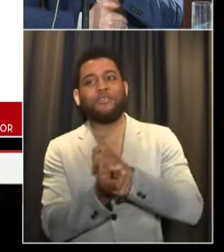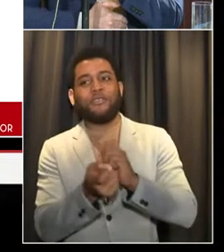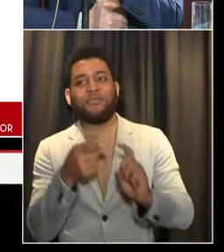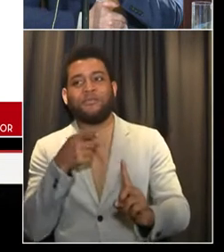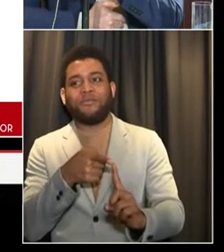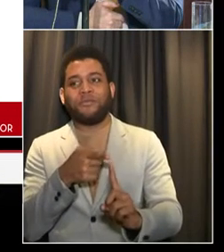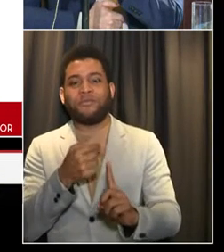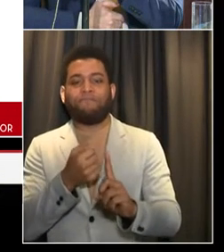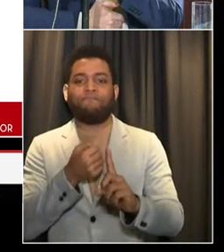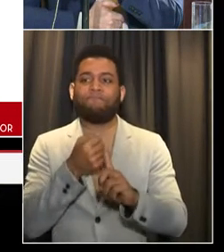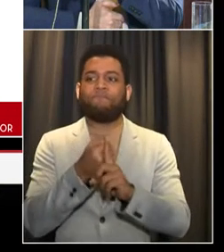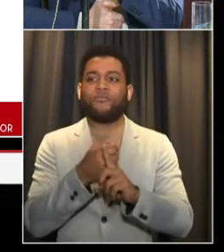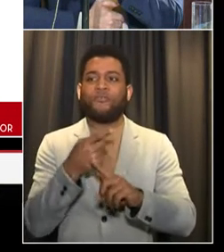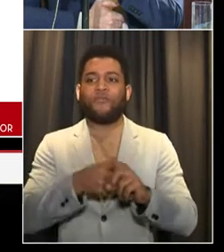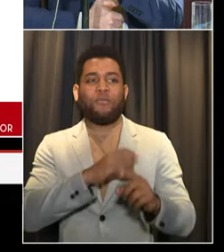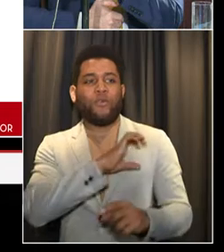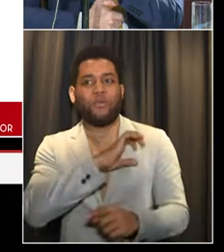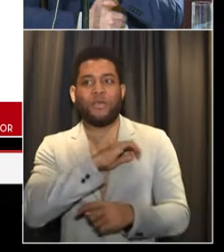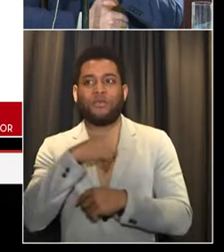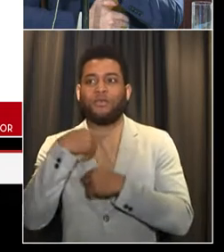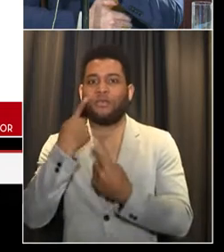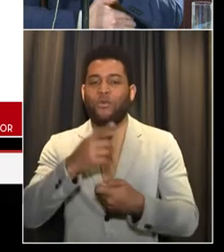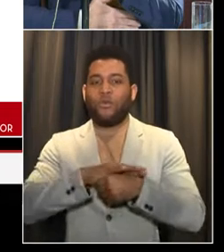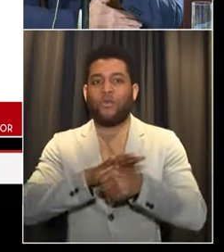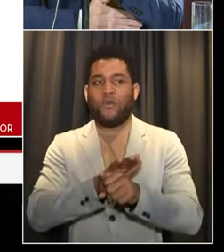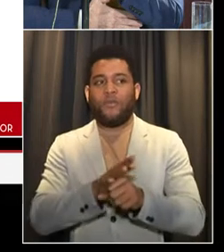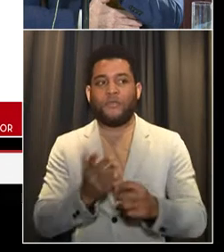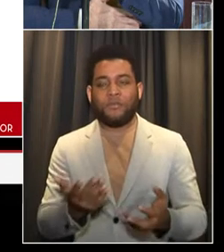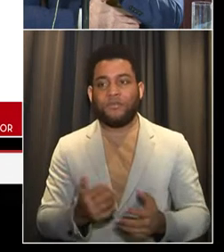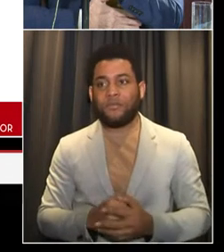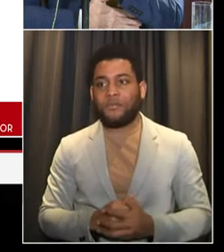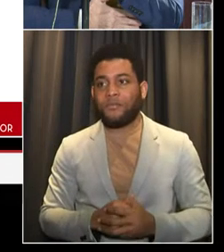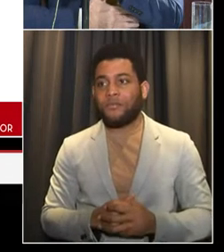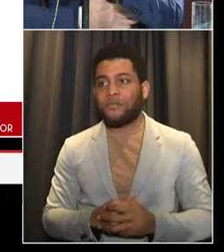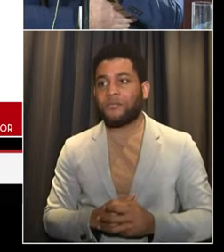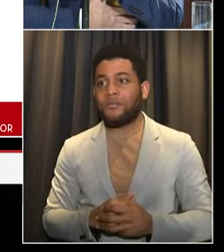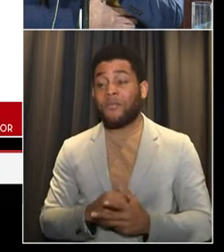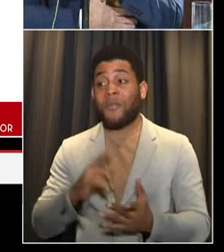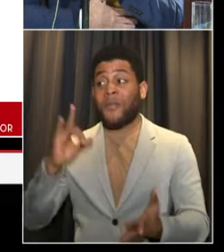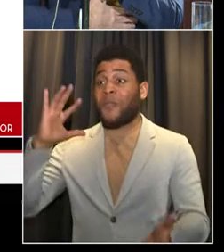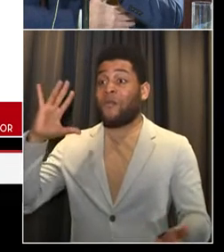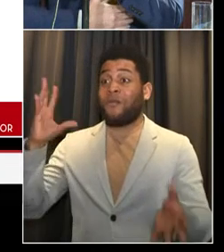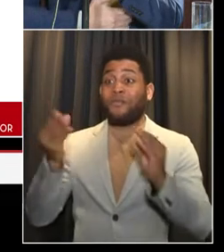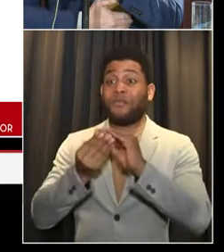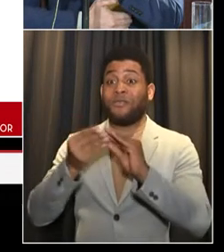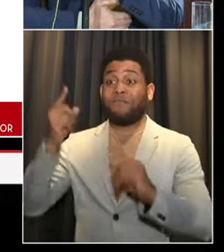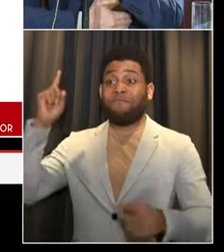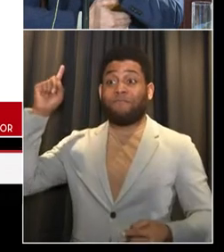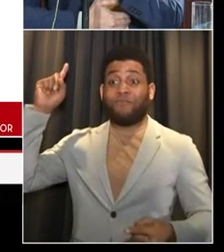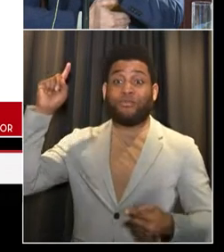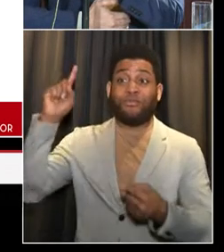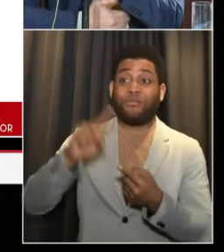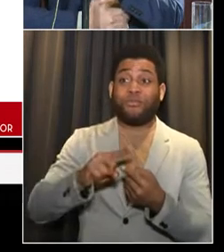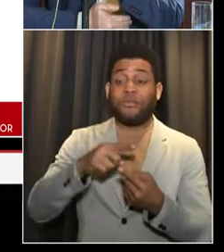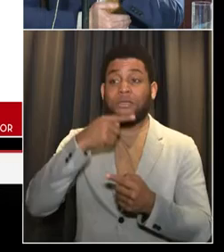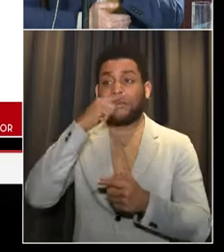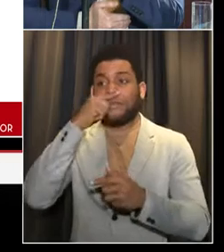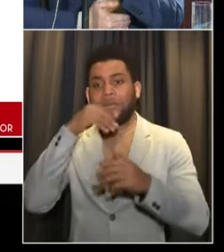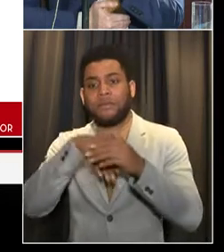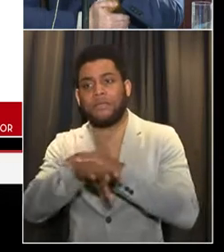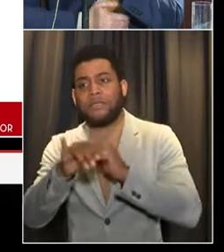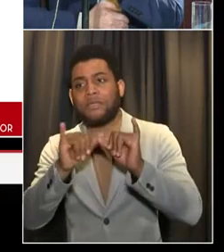since COVID. But an overall reduction in kids entering the system, but a real increase in things